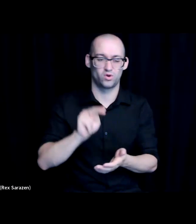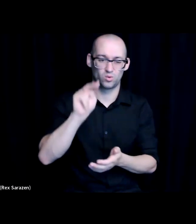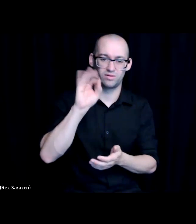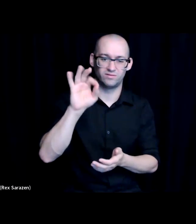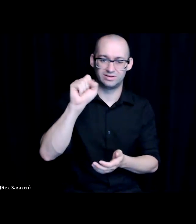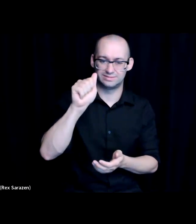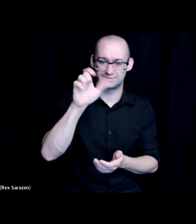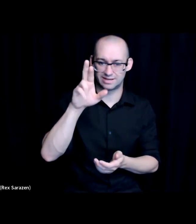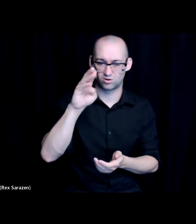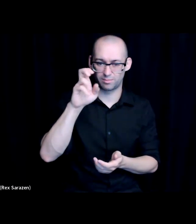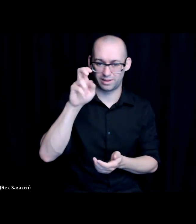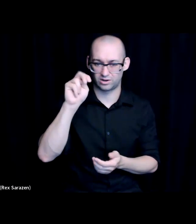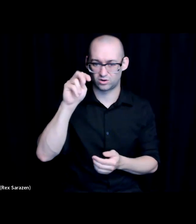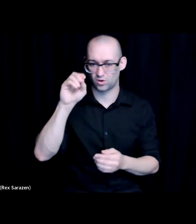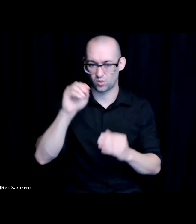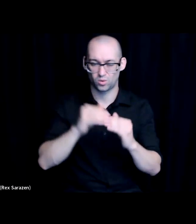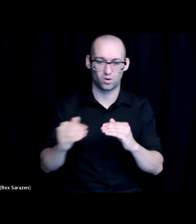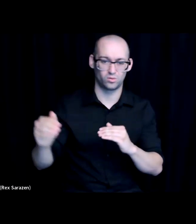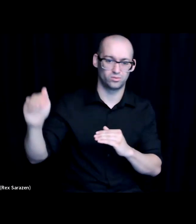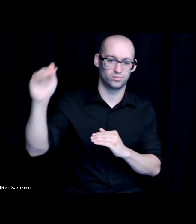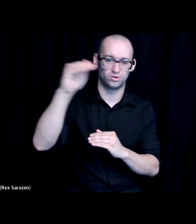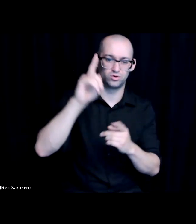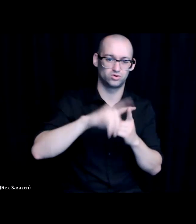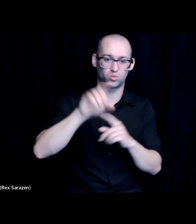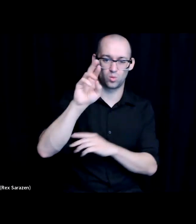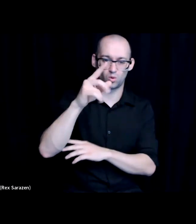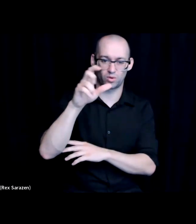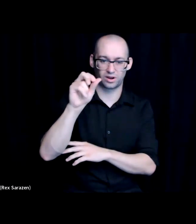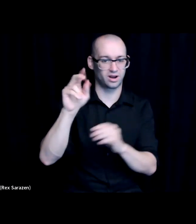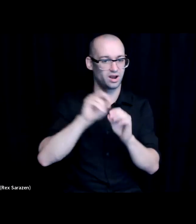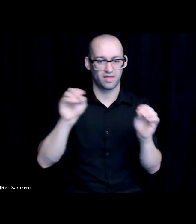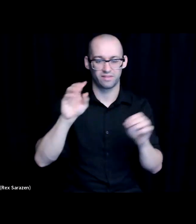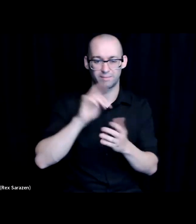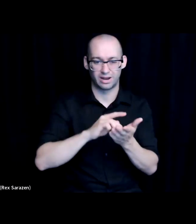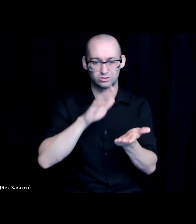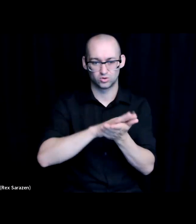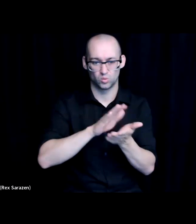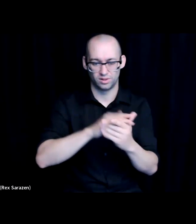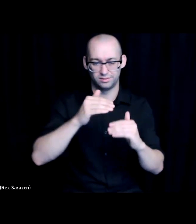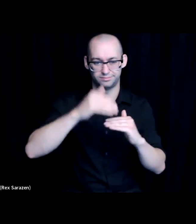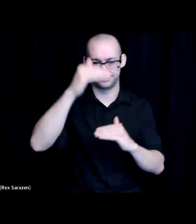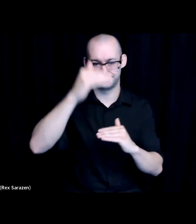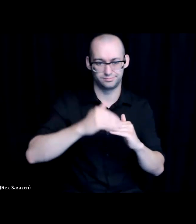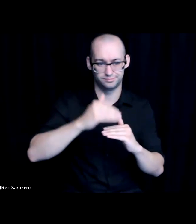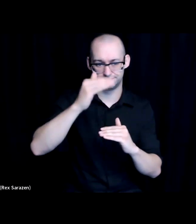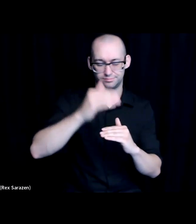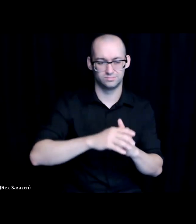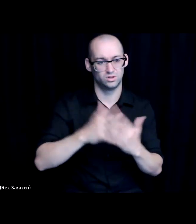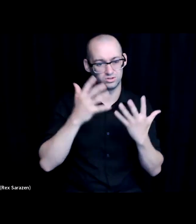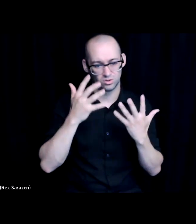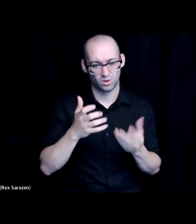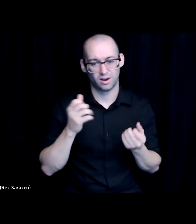into the middle of Oregon. So we're really excited to be bringing medical education pathways to the